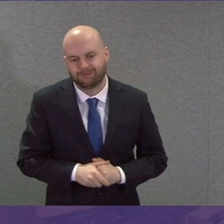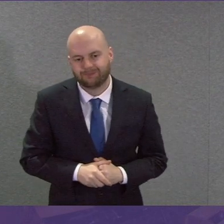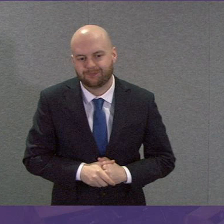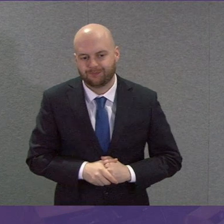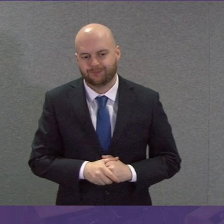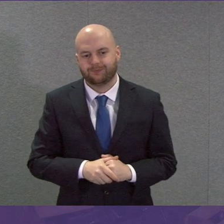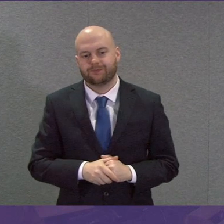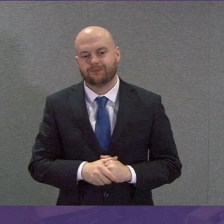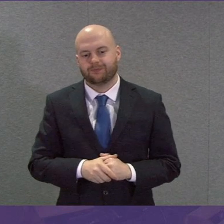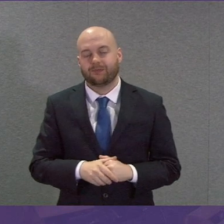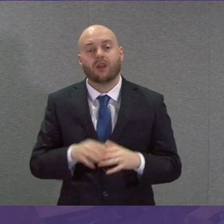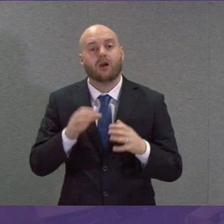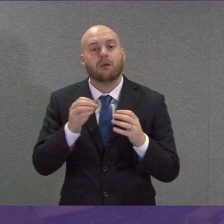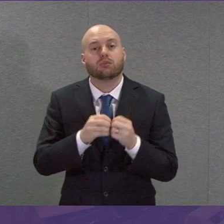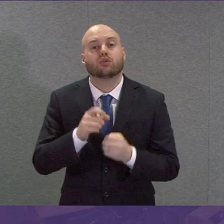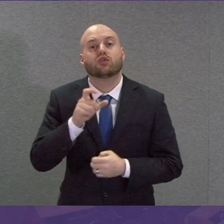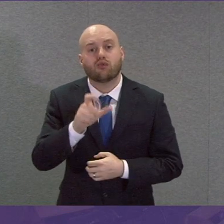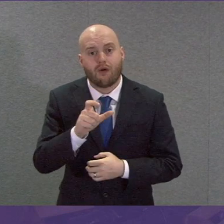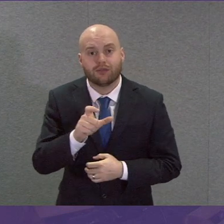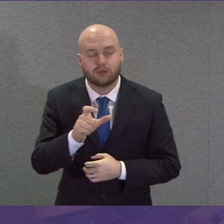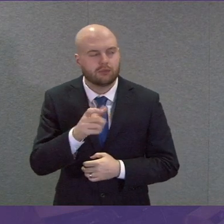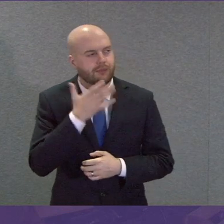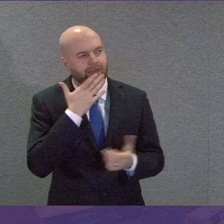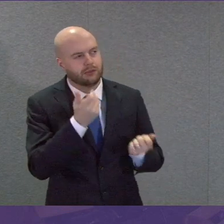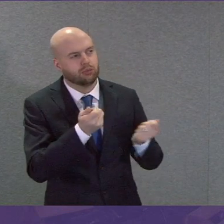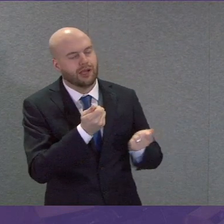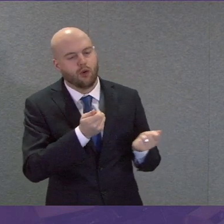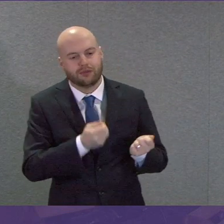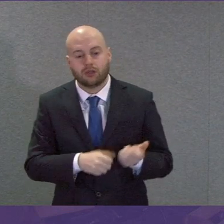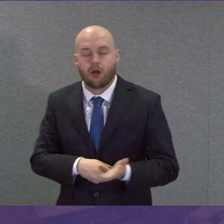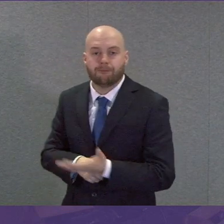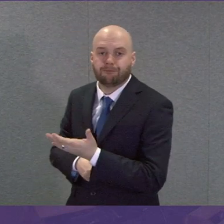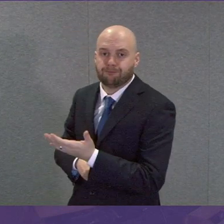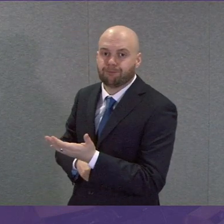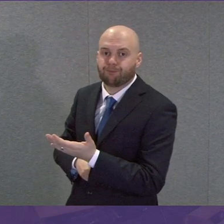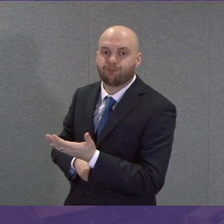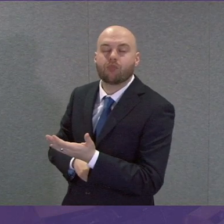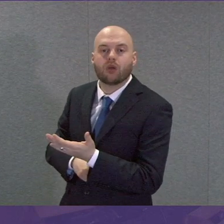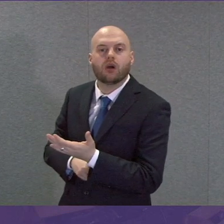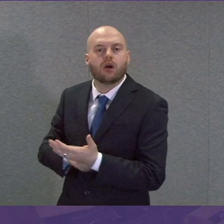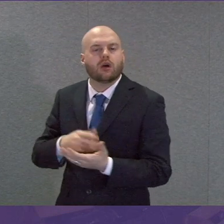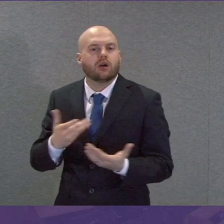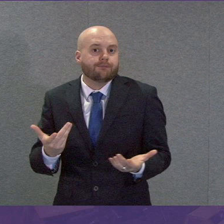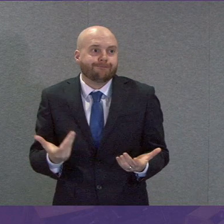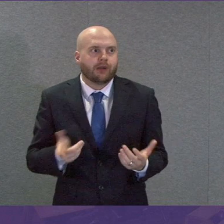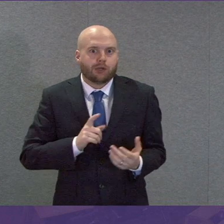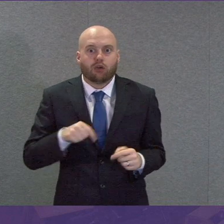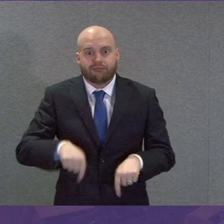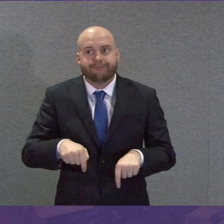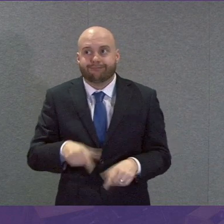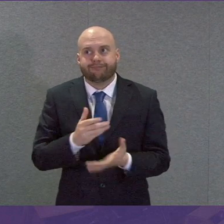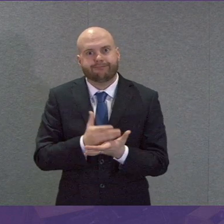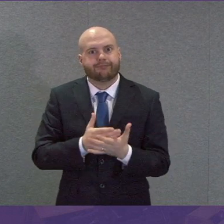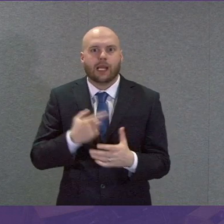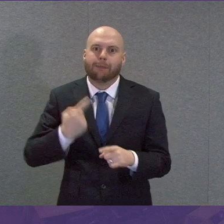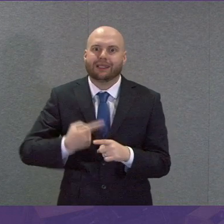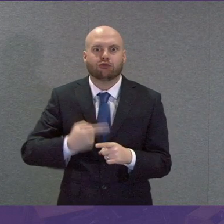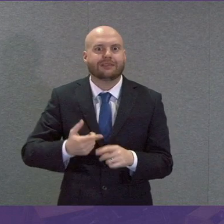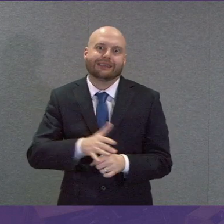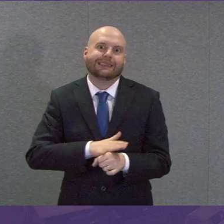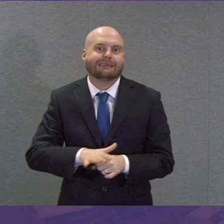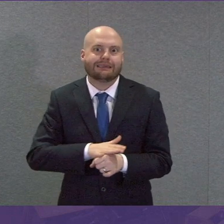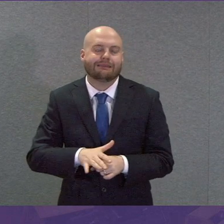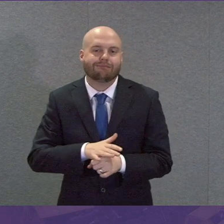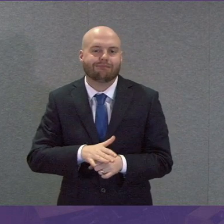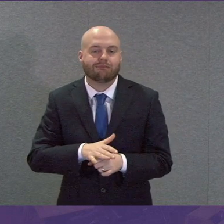Presiding Officer. Given the unprecedented nature of the emergency we're facing, Cabinet Secretary, do you agree that it might be inevitable that there will be